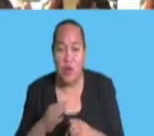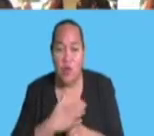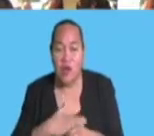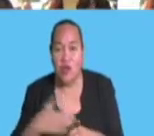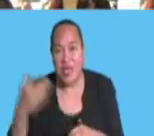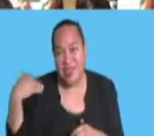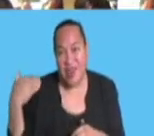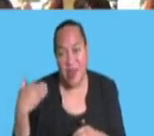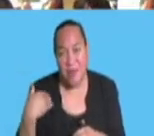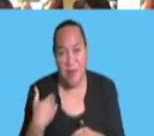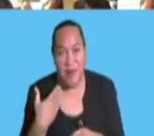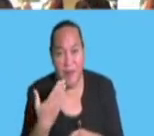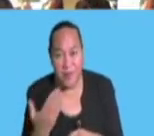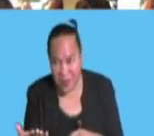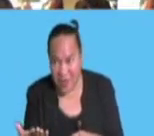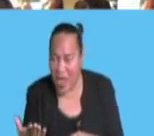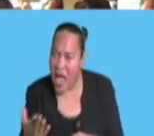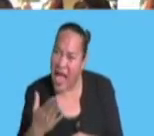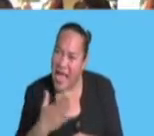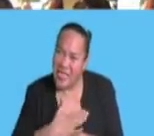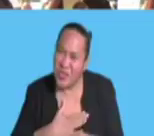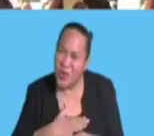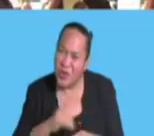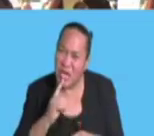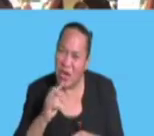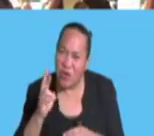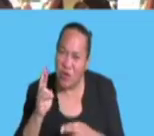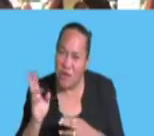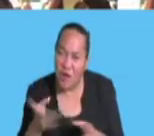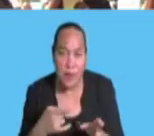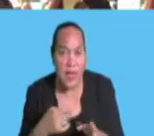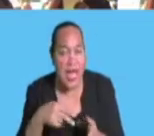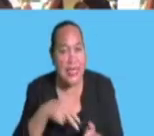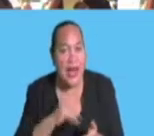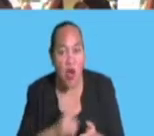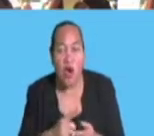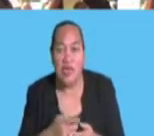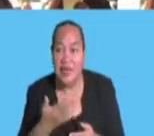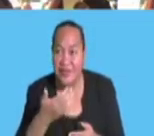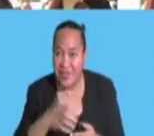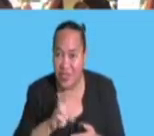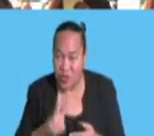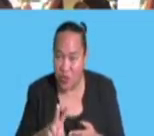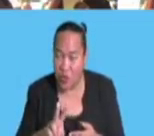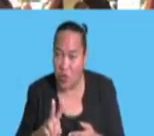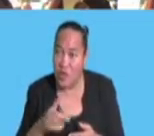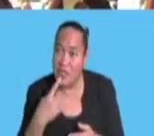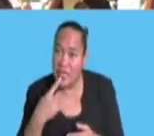the Honourable Minister, but I just wish to refer to Standing Order 62 in terms of a